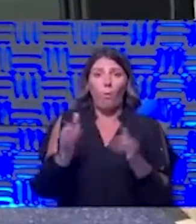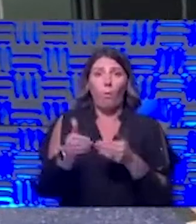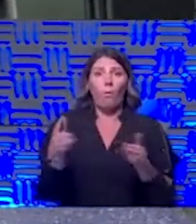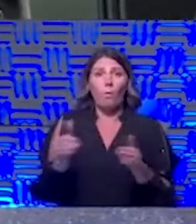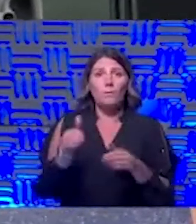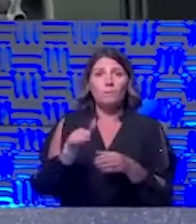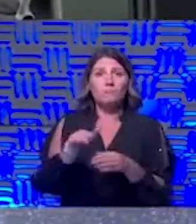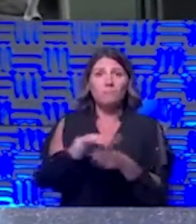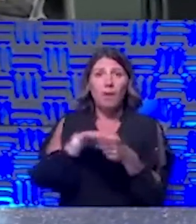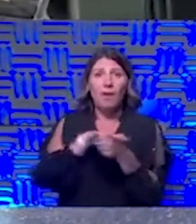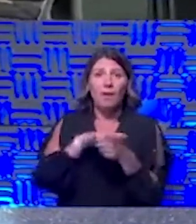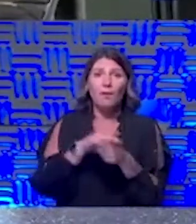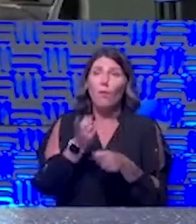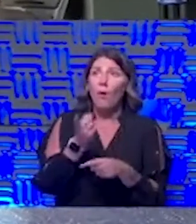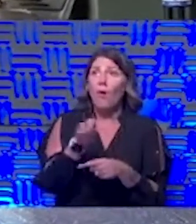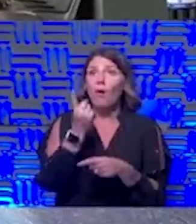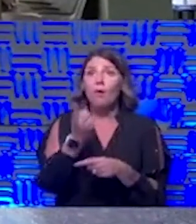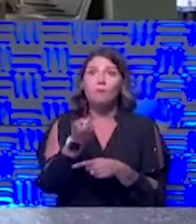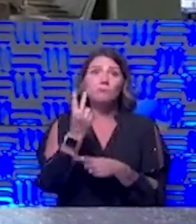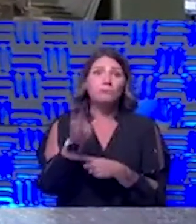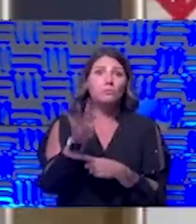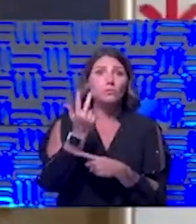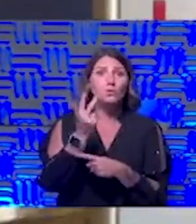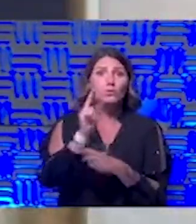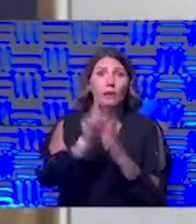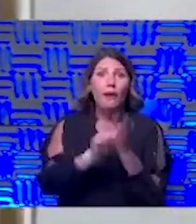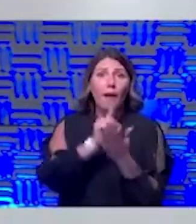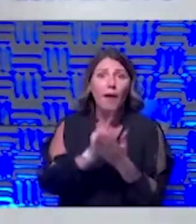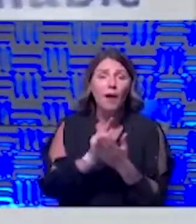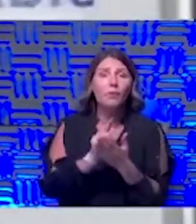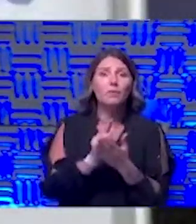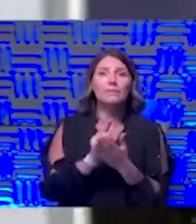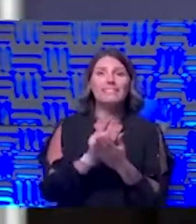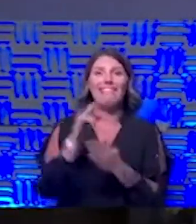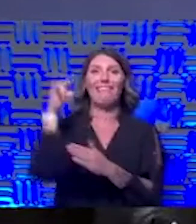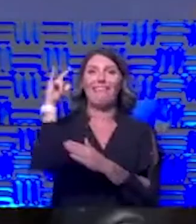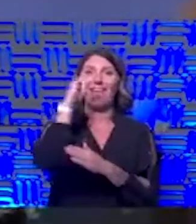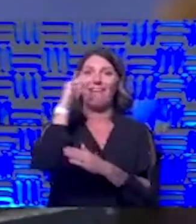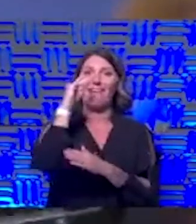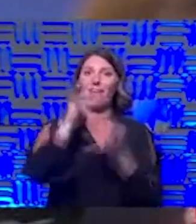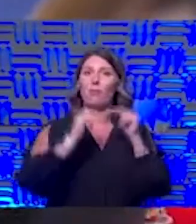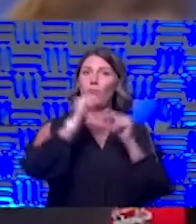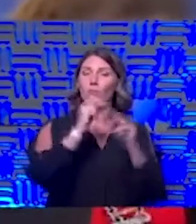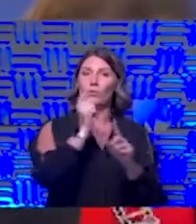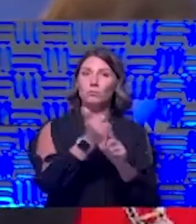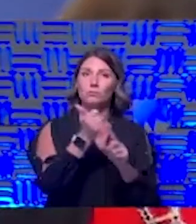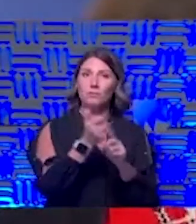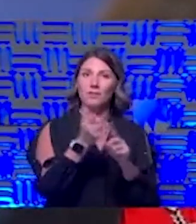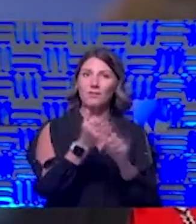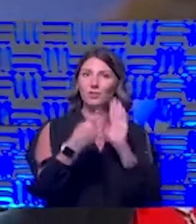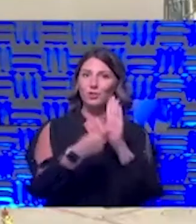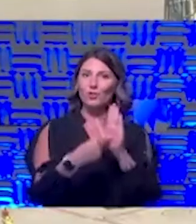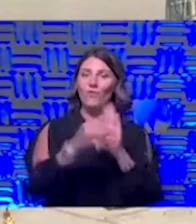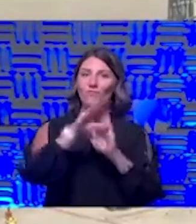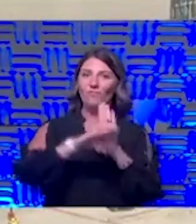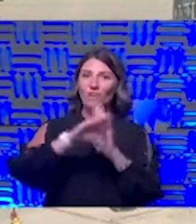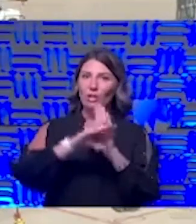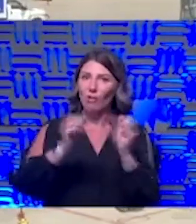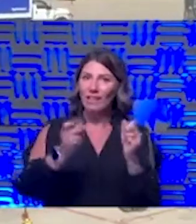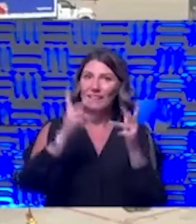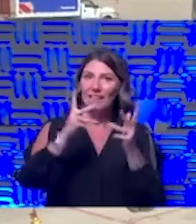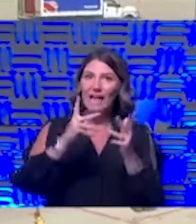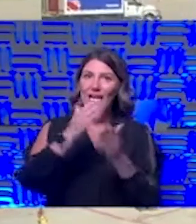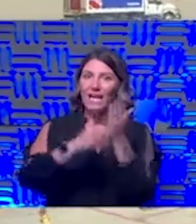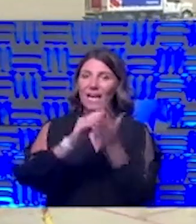3 hours. The airports themselves, I've shown video, there were a lot of hand sanitizer